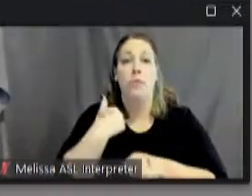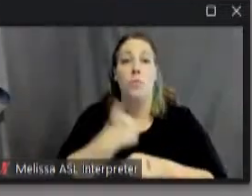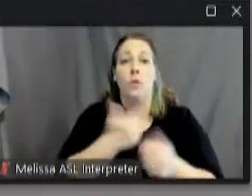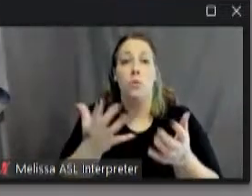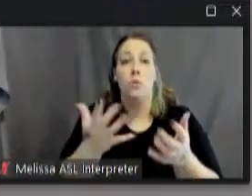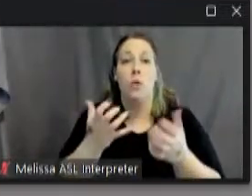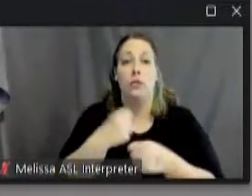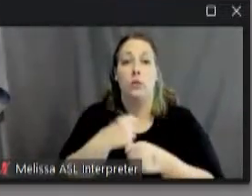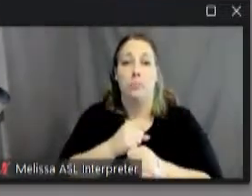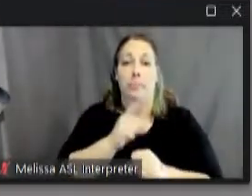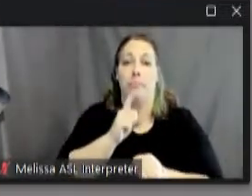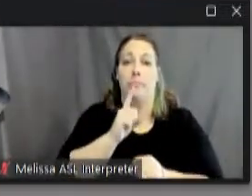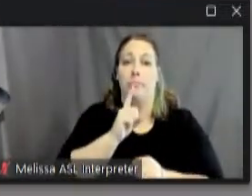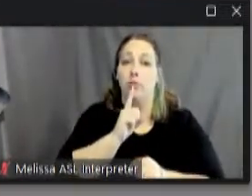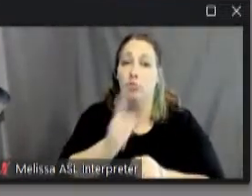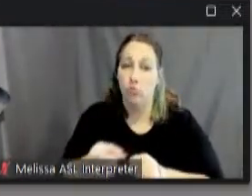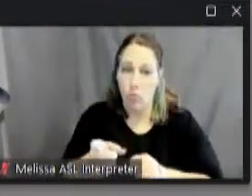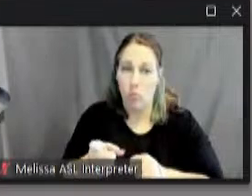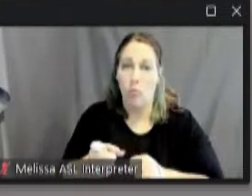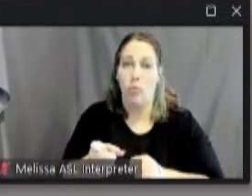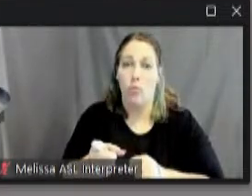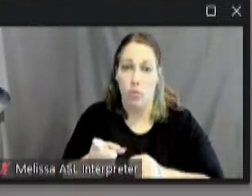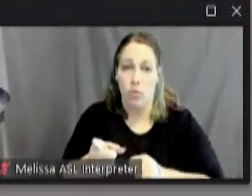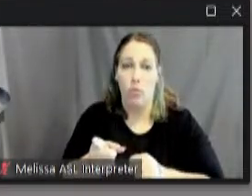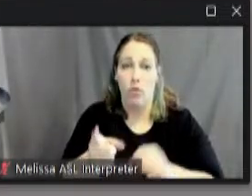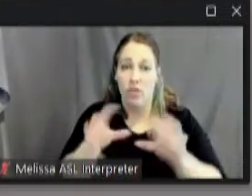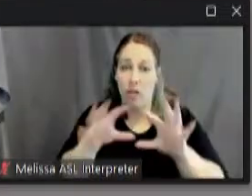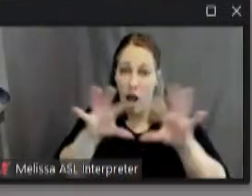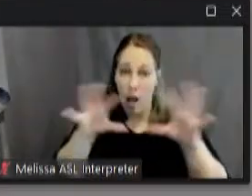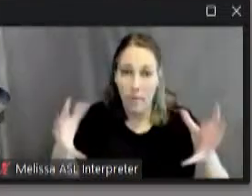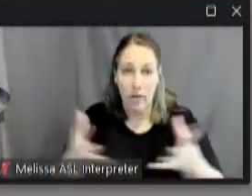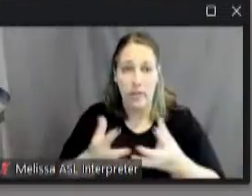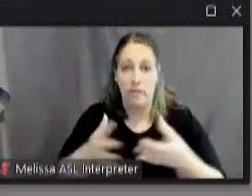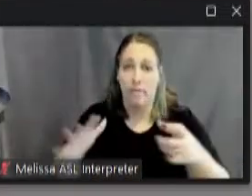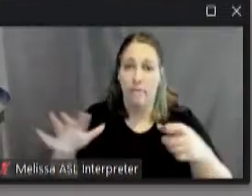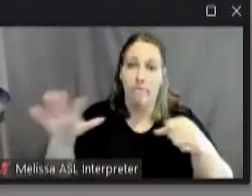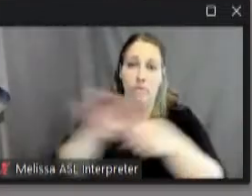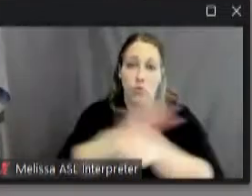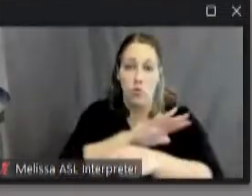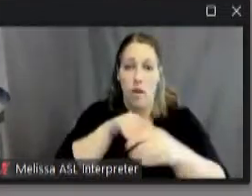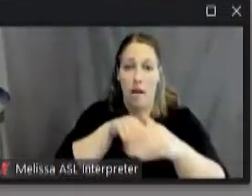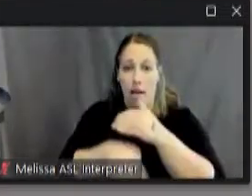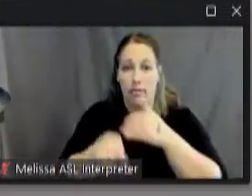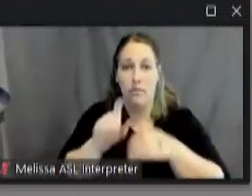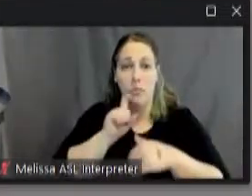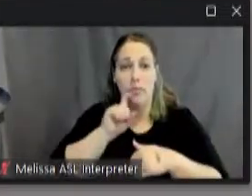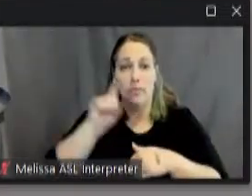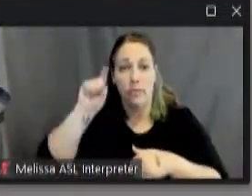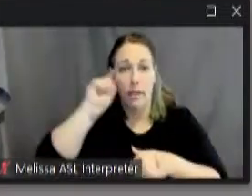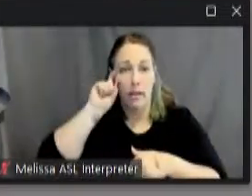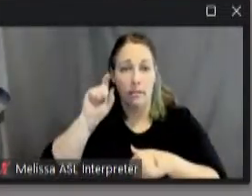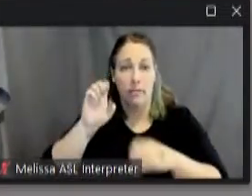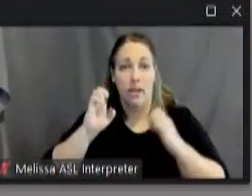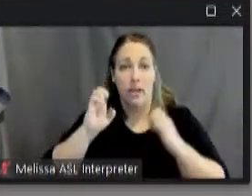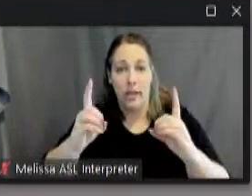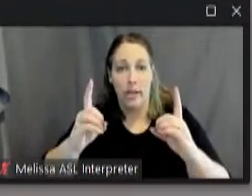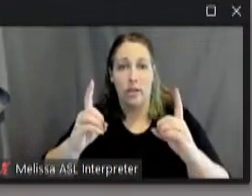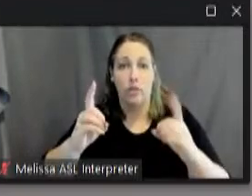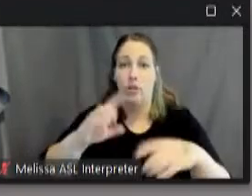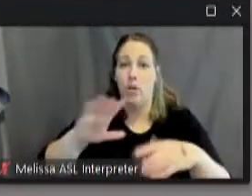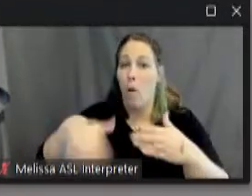that there is comprehensive sex education in each public